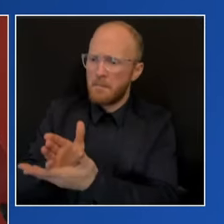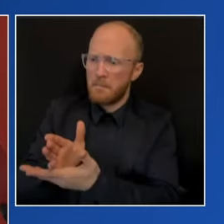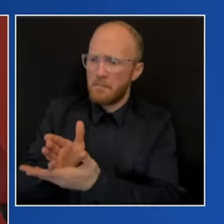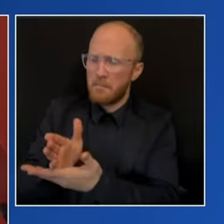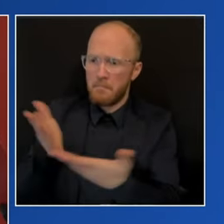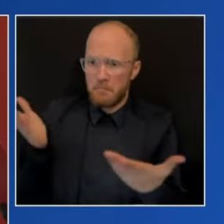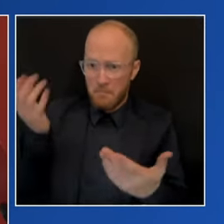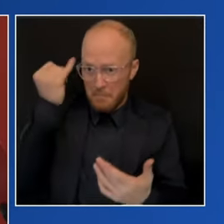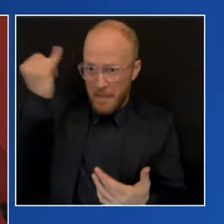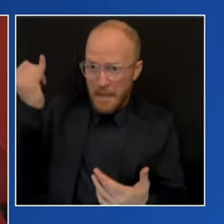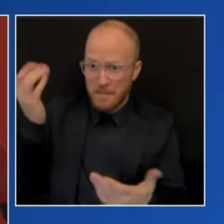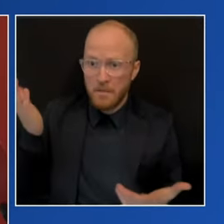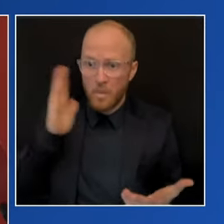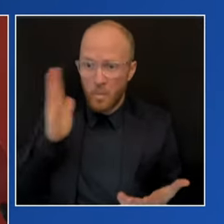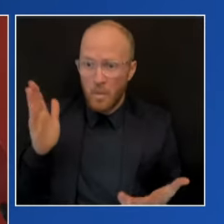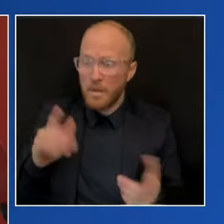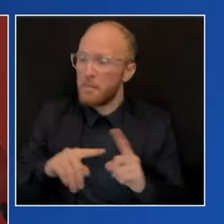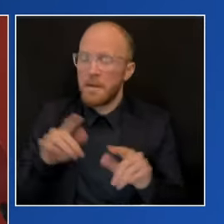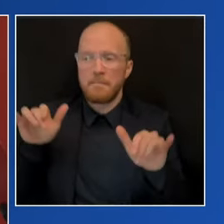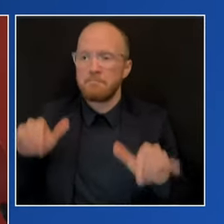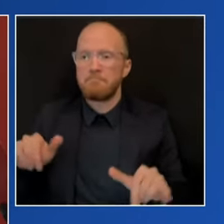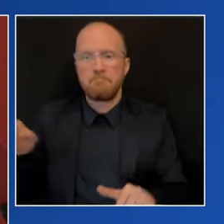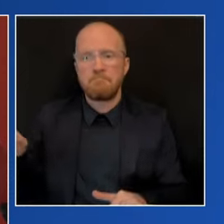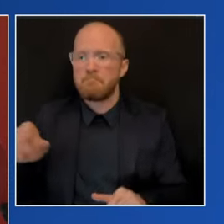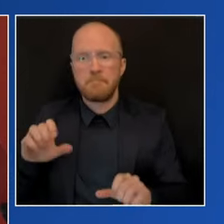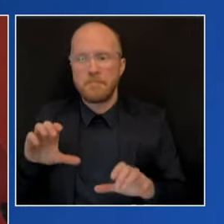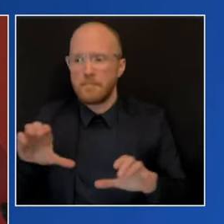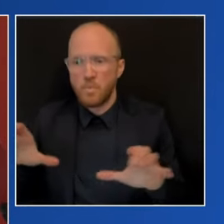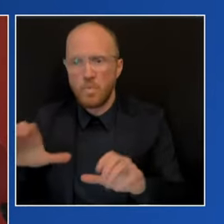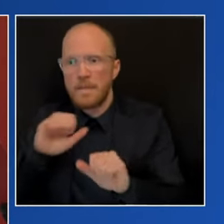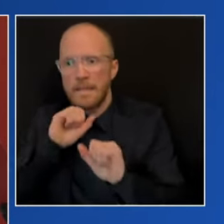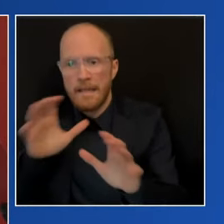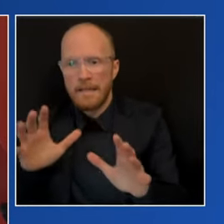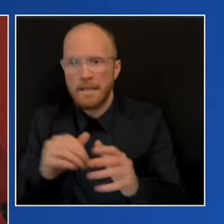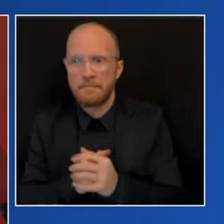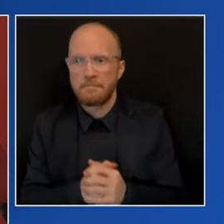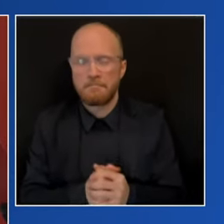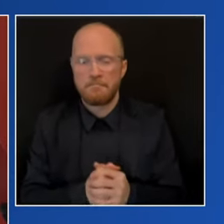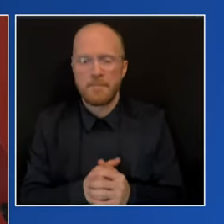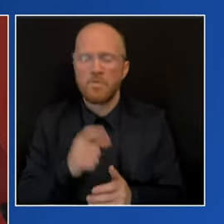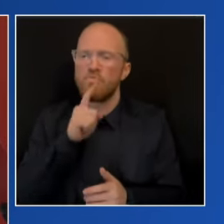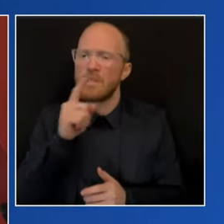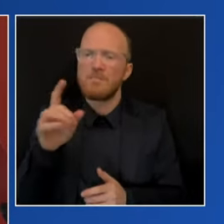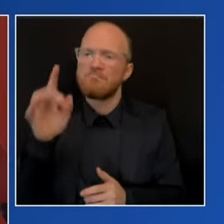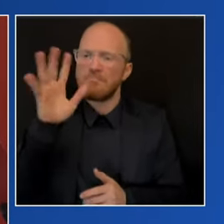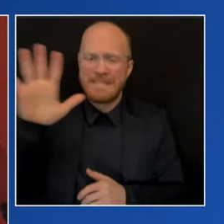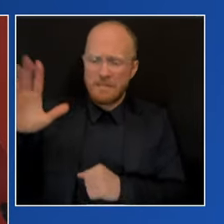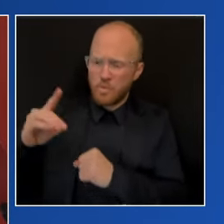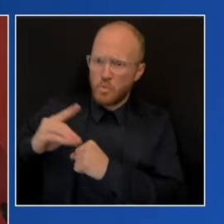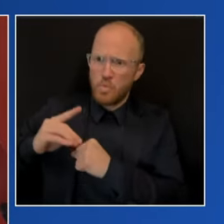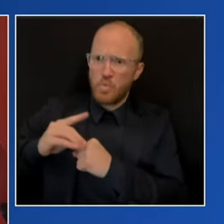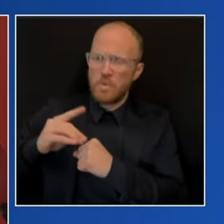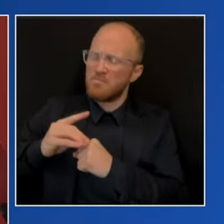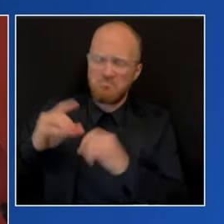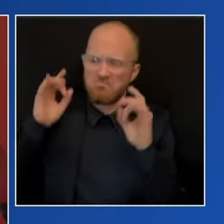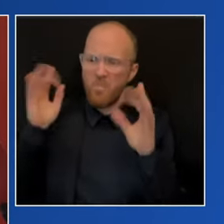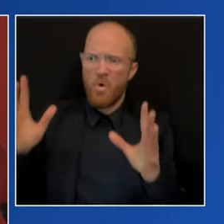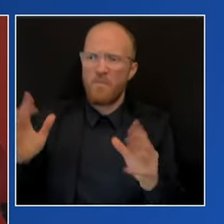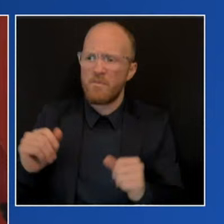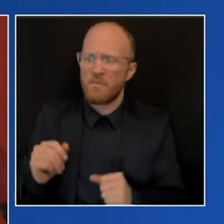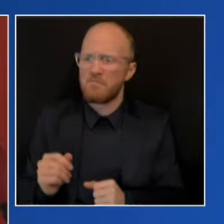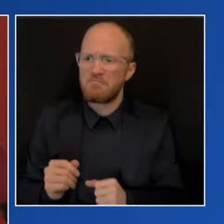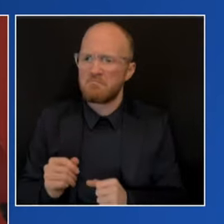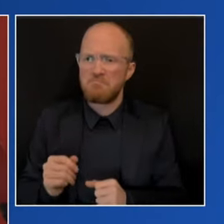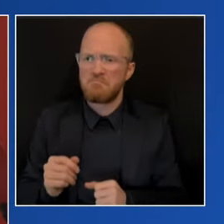And still, Trump did nothing. It was among the worst derelictions of duty by a president in American